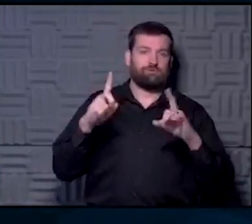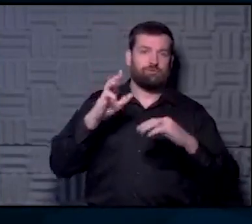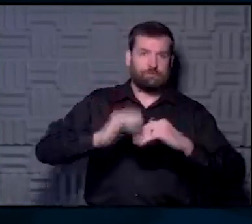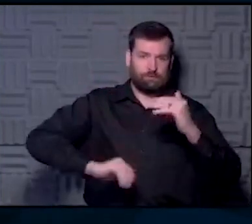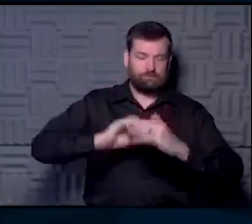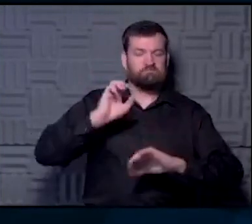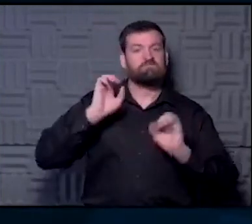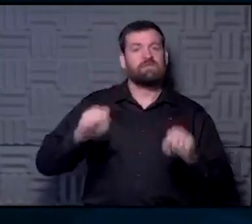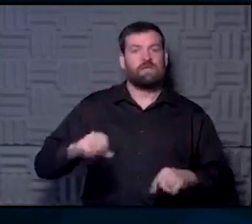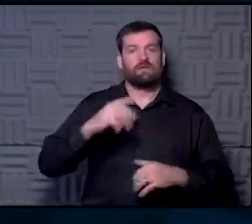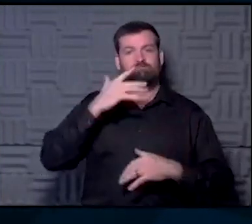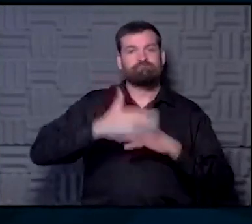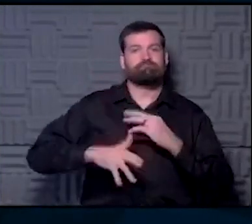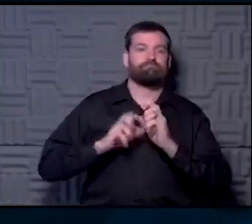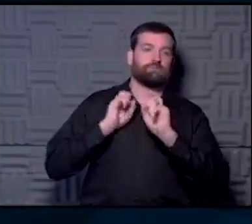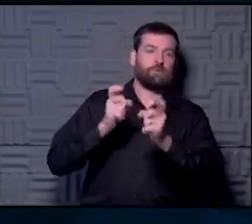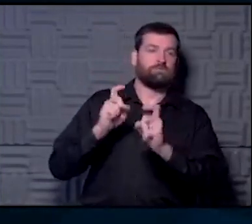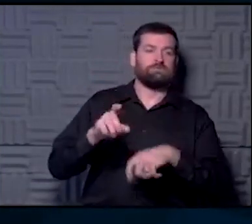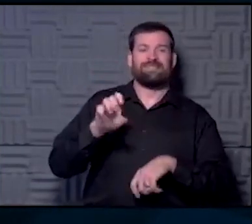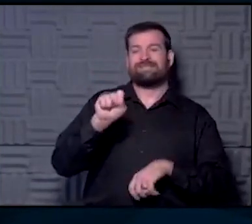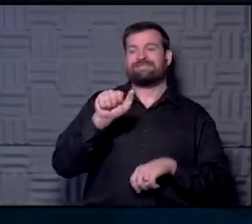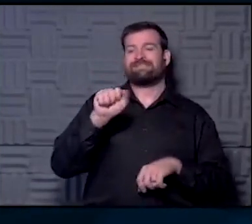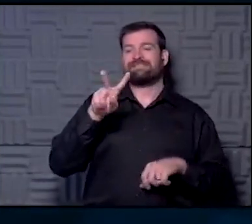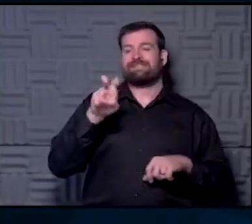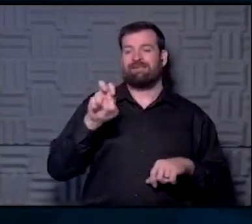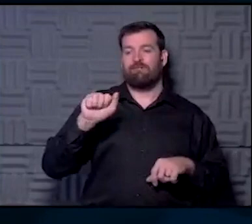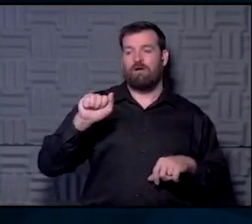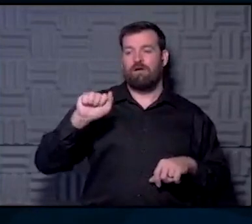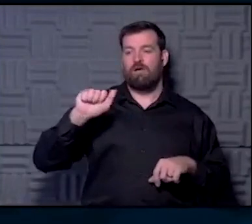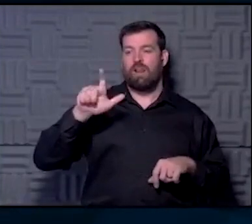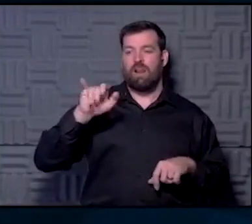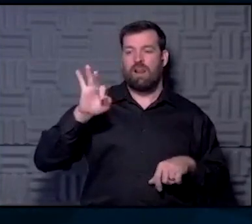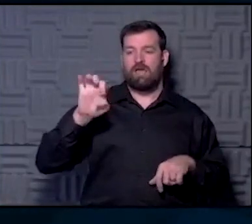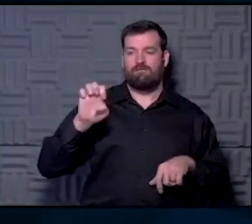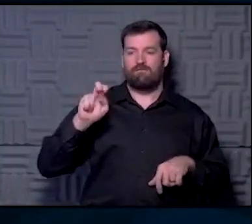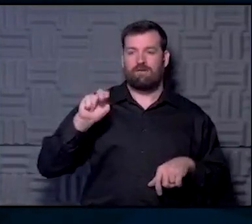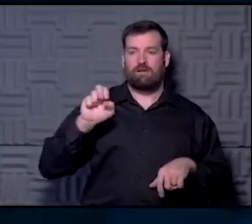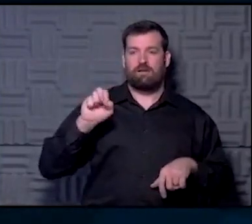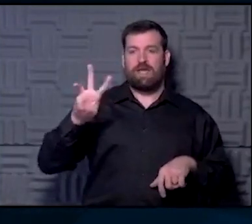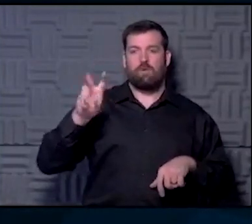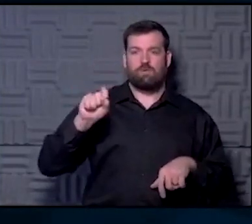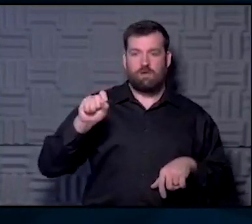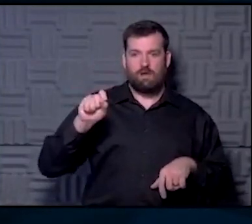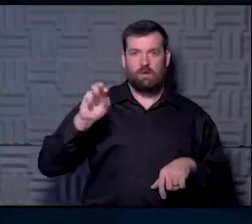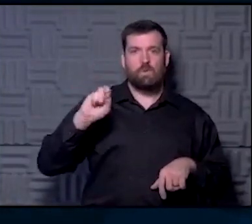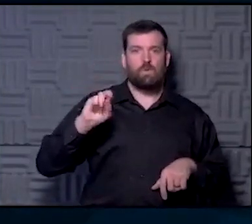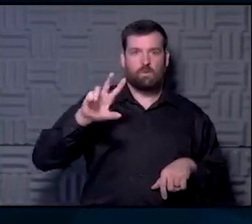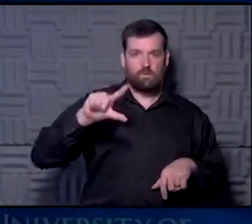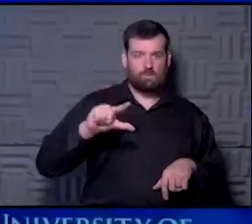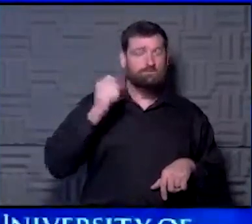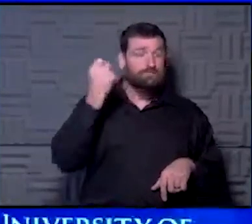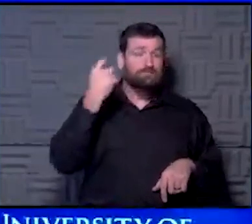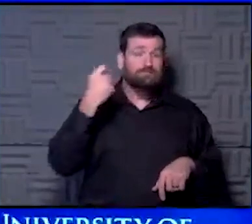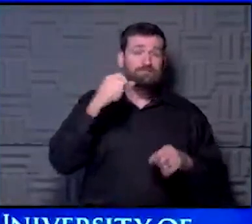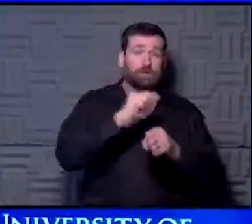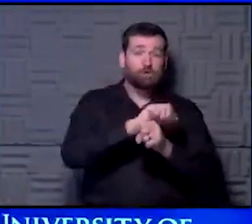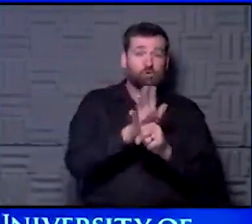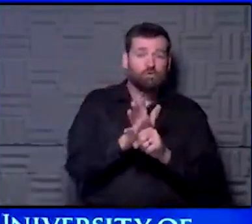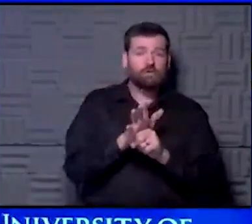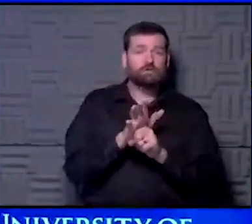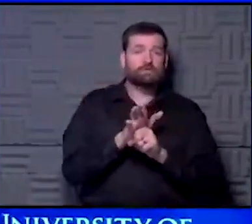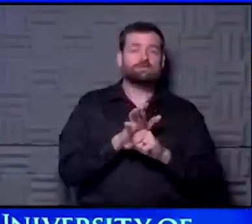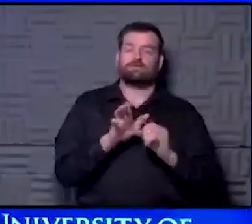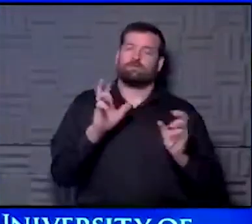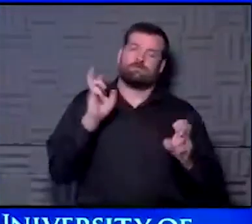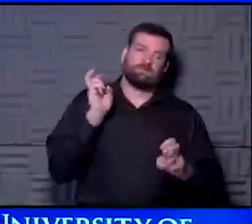give blood. SaveALifeNow.org is where you can sign up. So, you know what? COVID-19 is hard. I